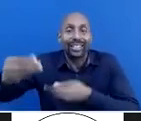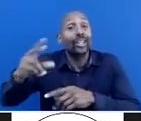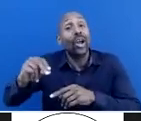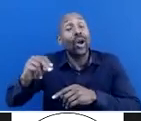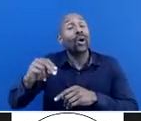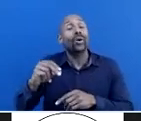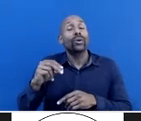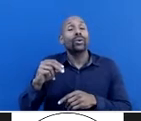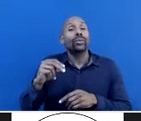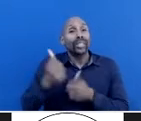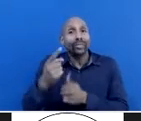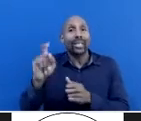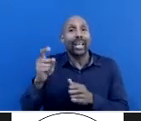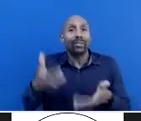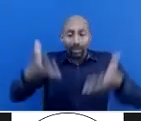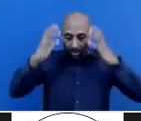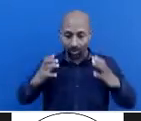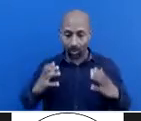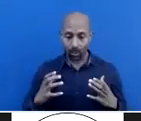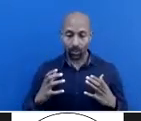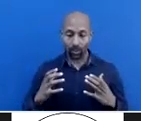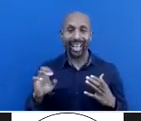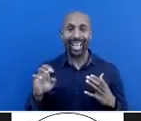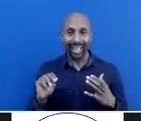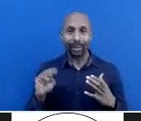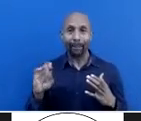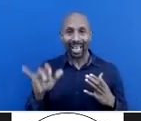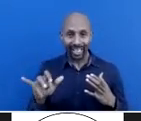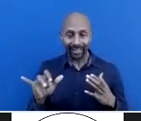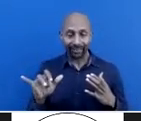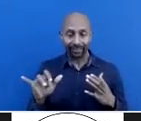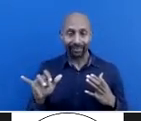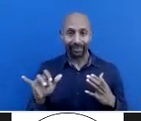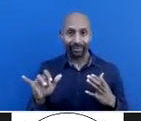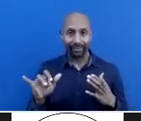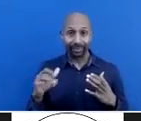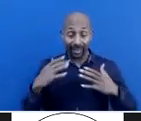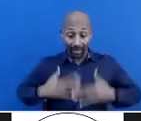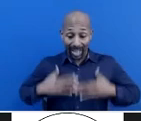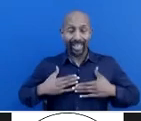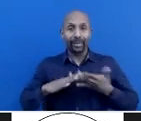to be embodied. The power object, not just the word of power.